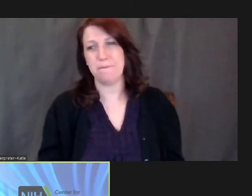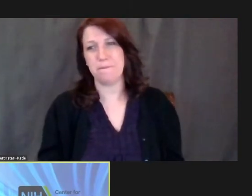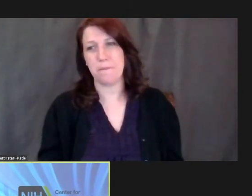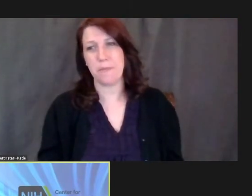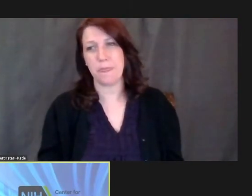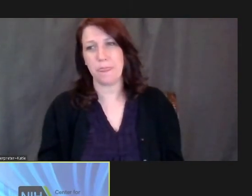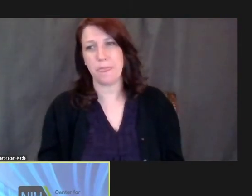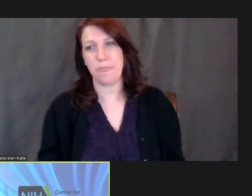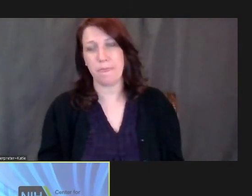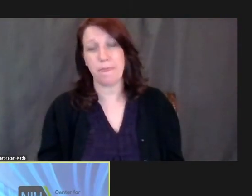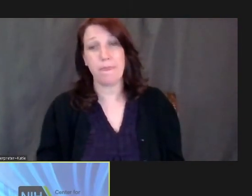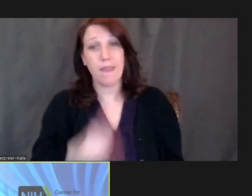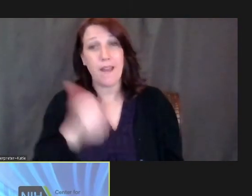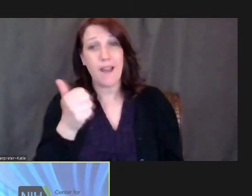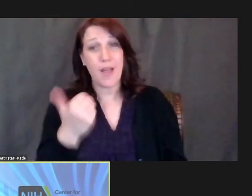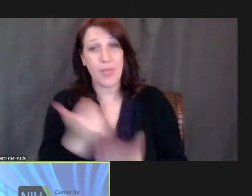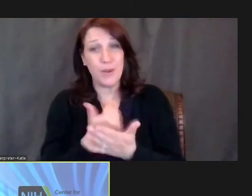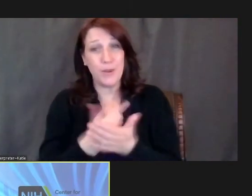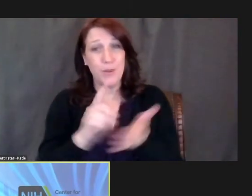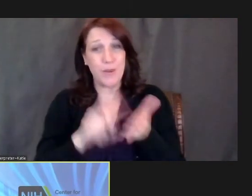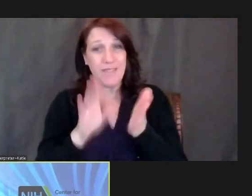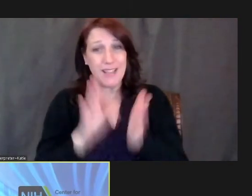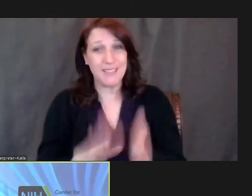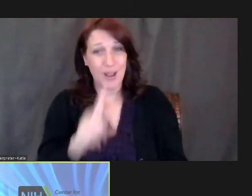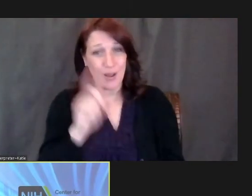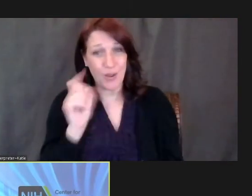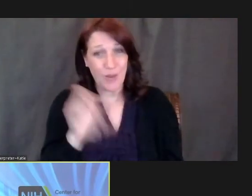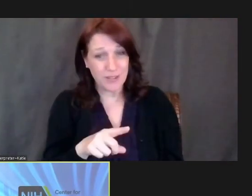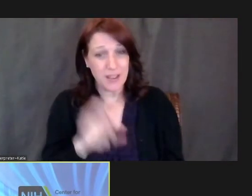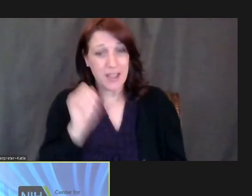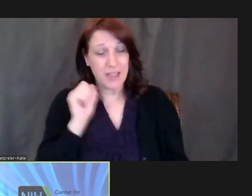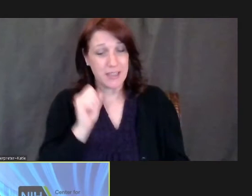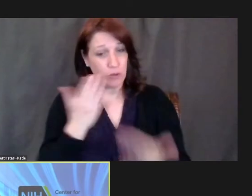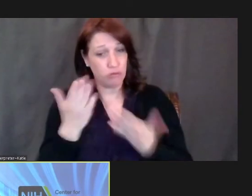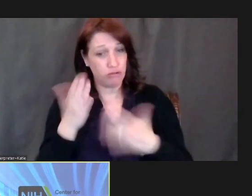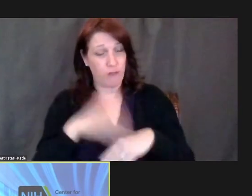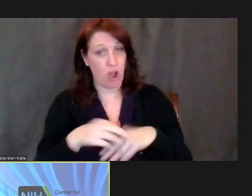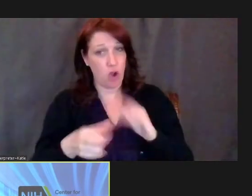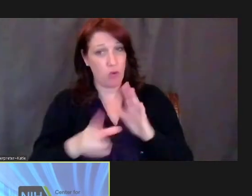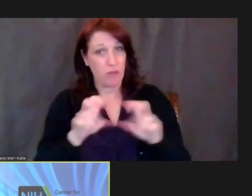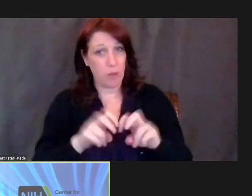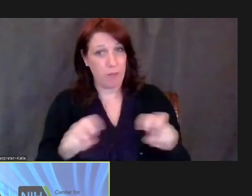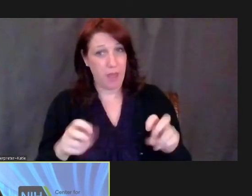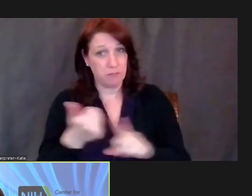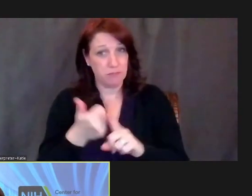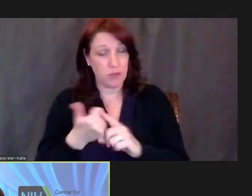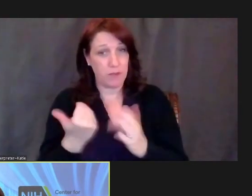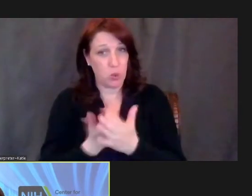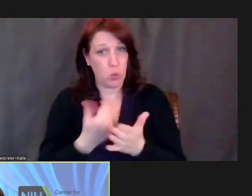Okay, so we have another new investigator question. Can you serve on a review panel as a new investigator?